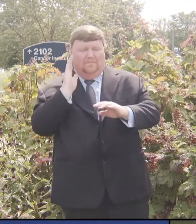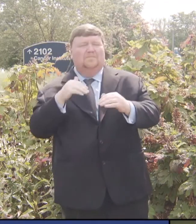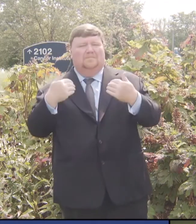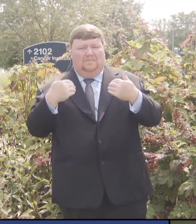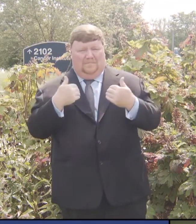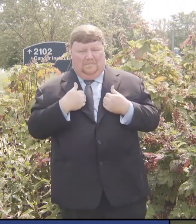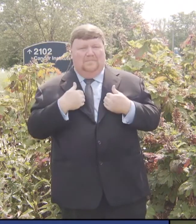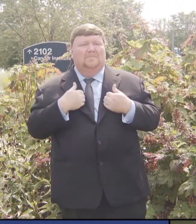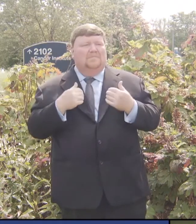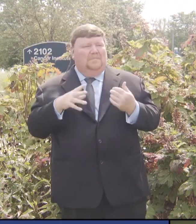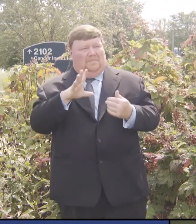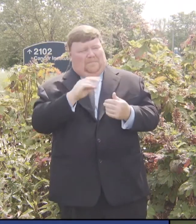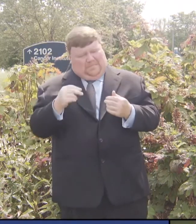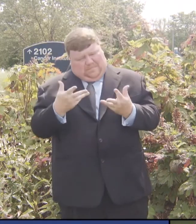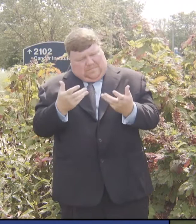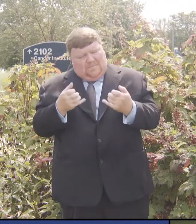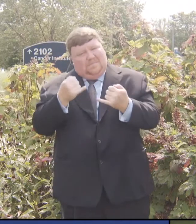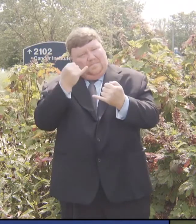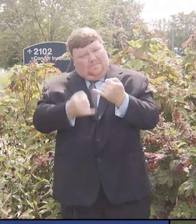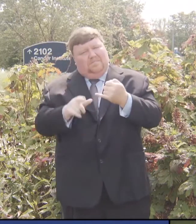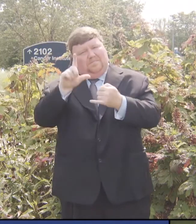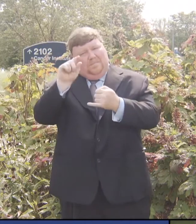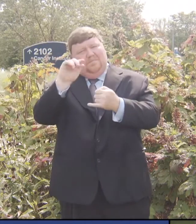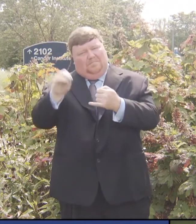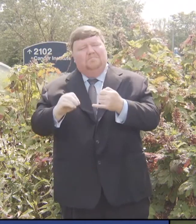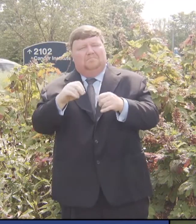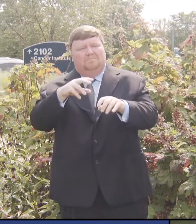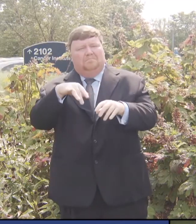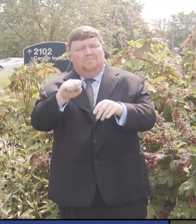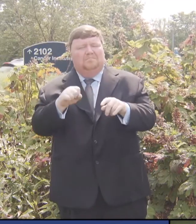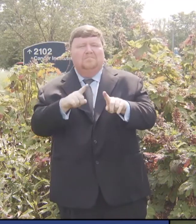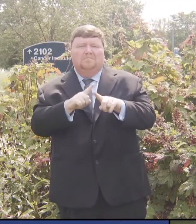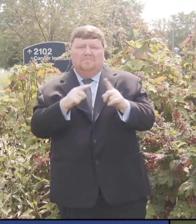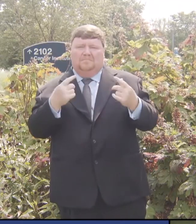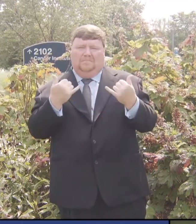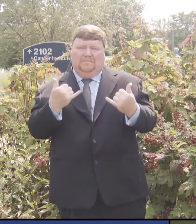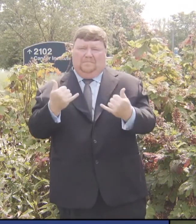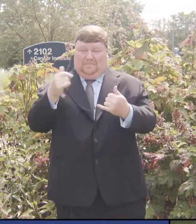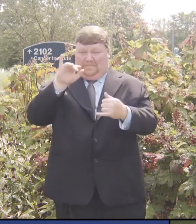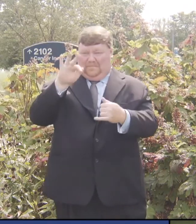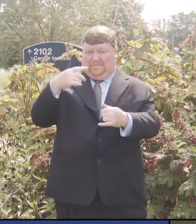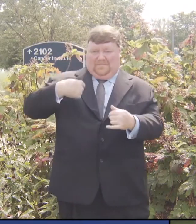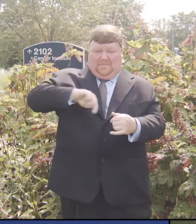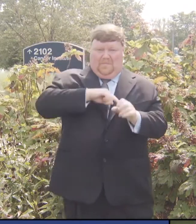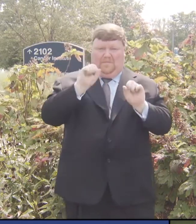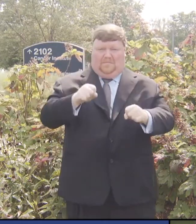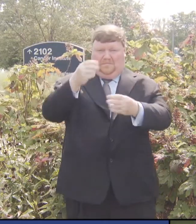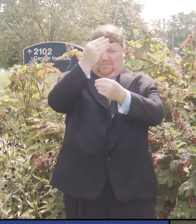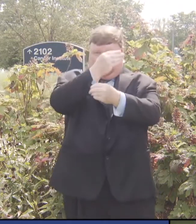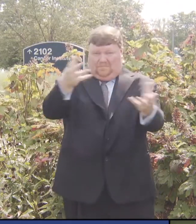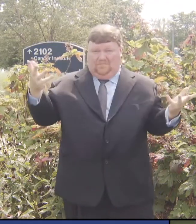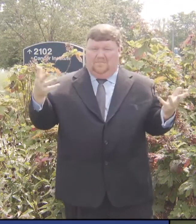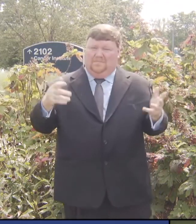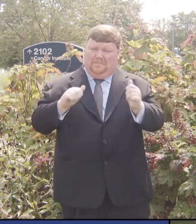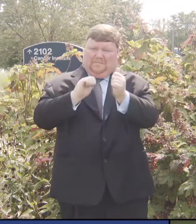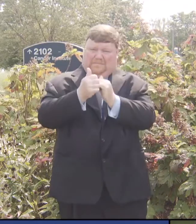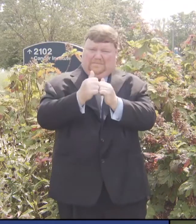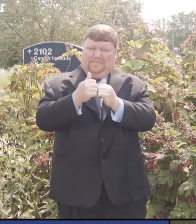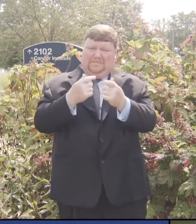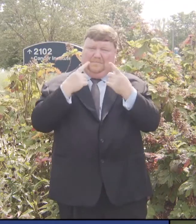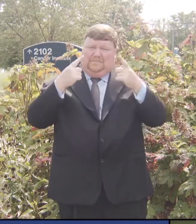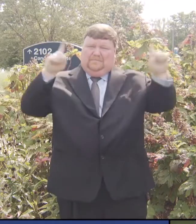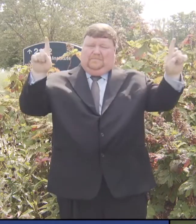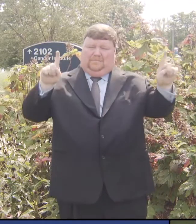of course, we're going to try and get that last 20, but we think at this stage of the game, letting folks know where we are by way of how effective